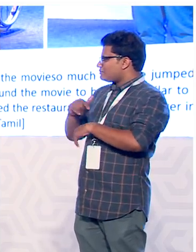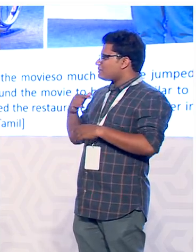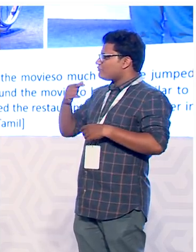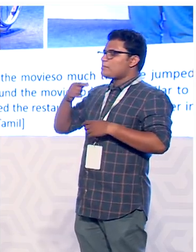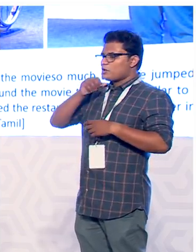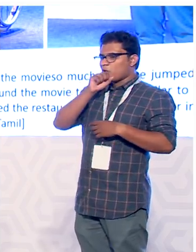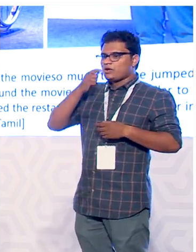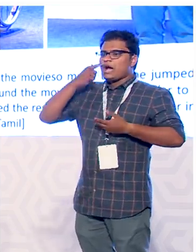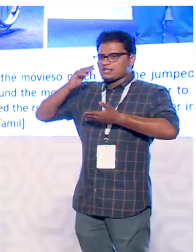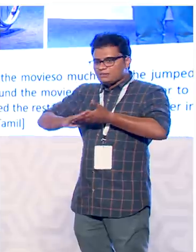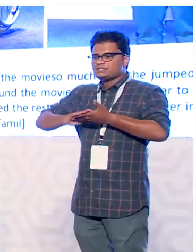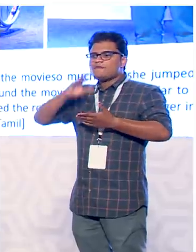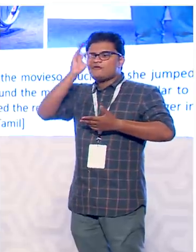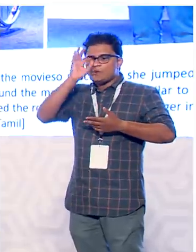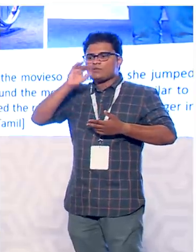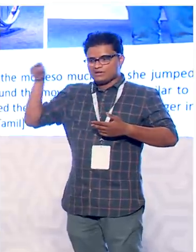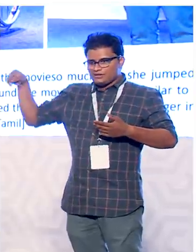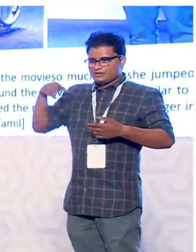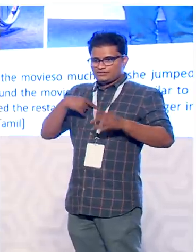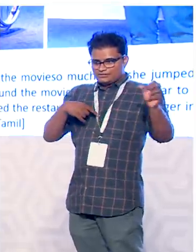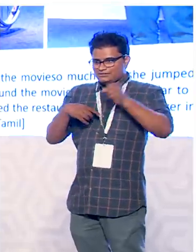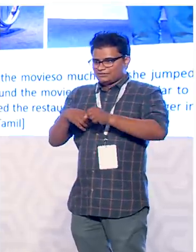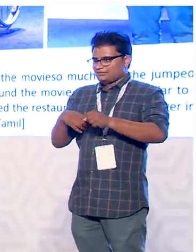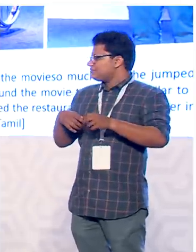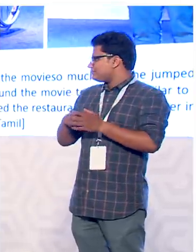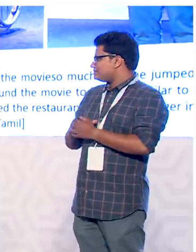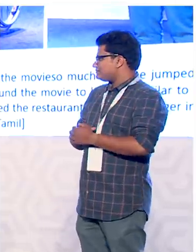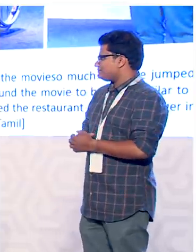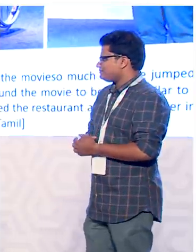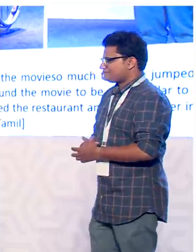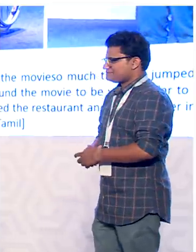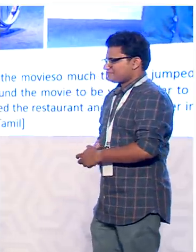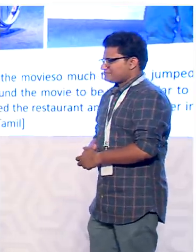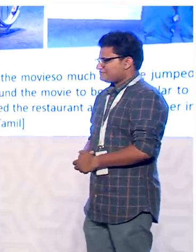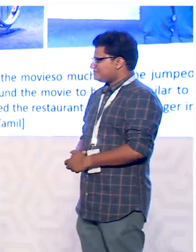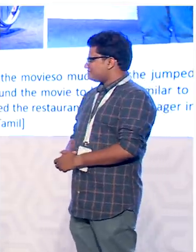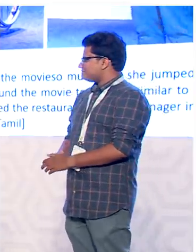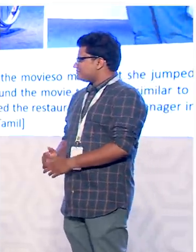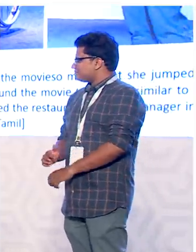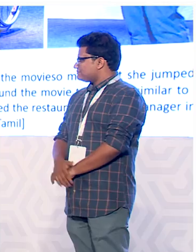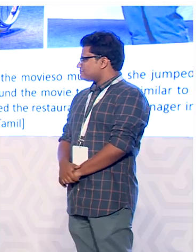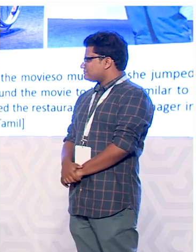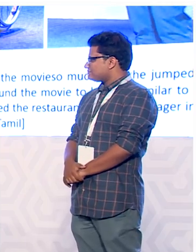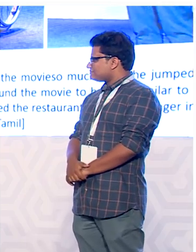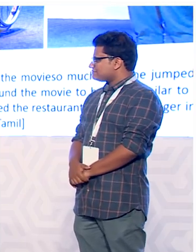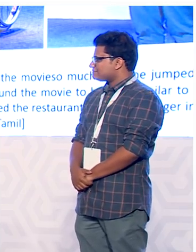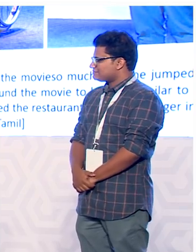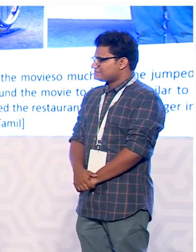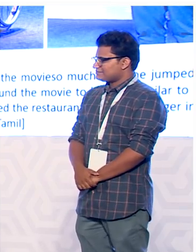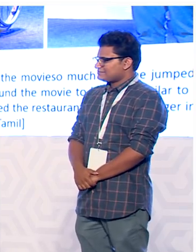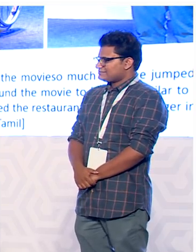film, which introduced us to A.R. Rahman. Wow. Chinna chinna asai.